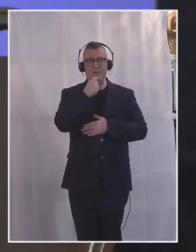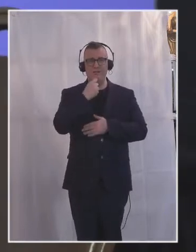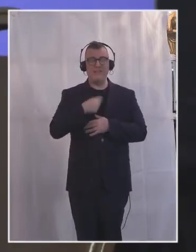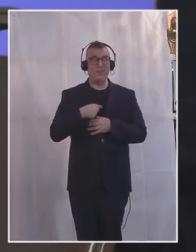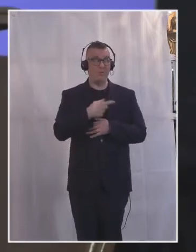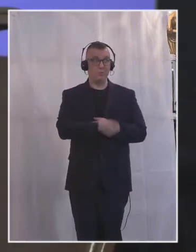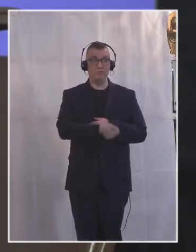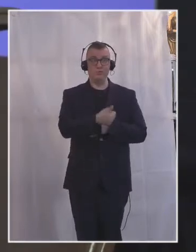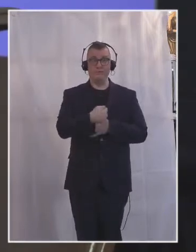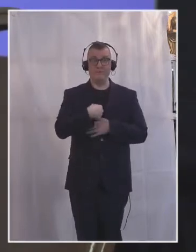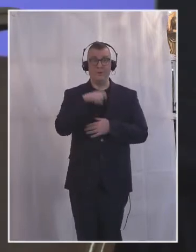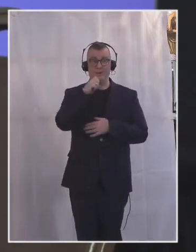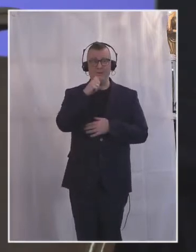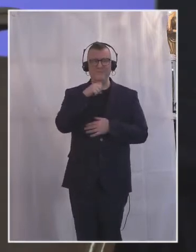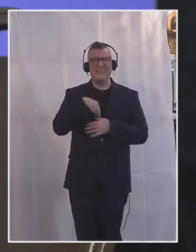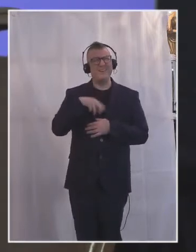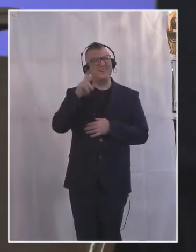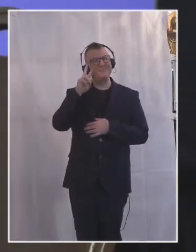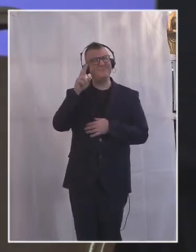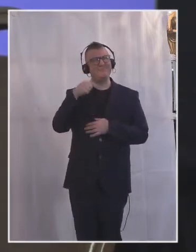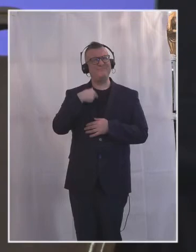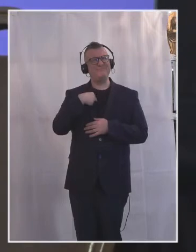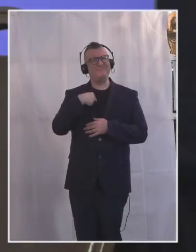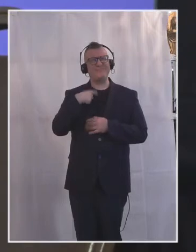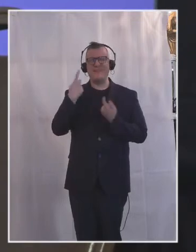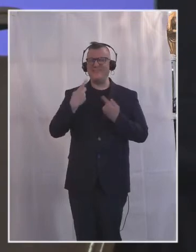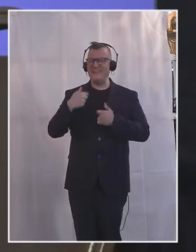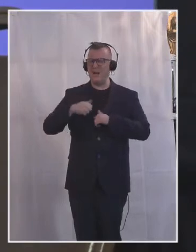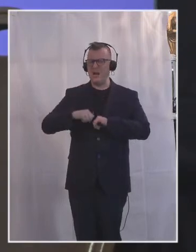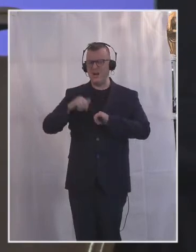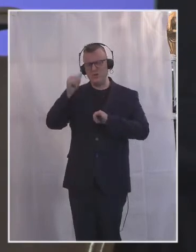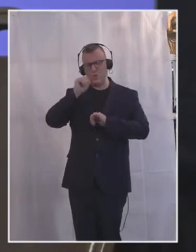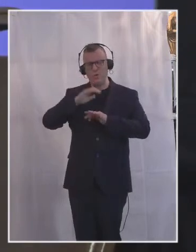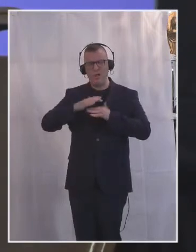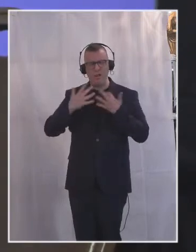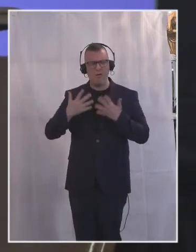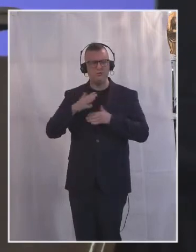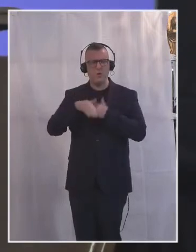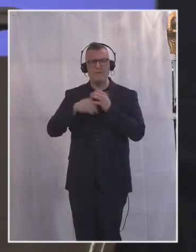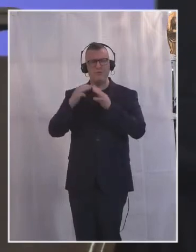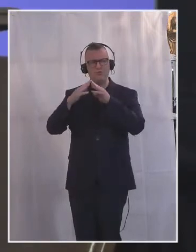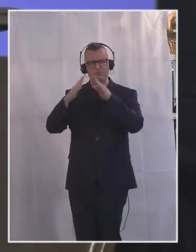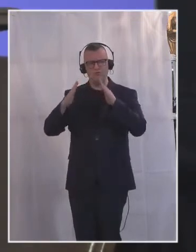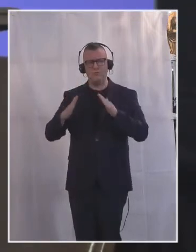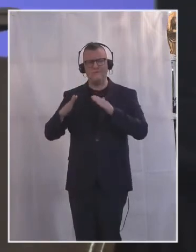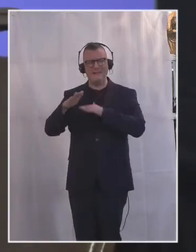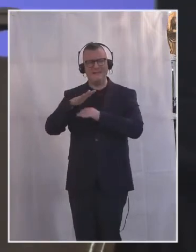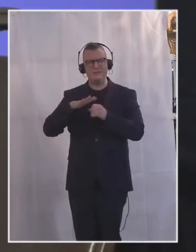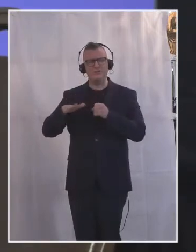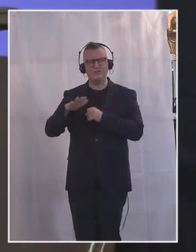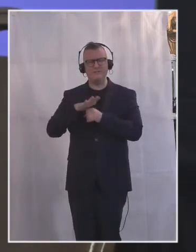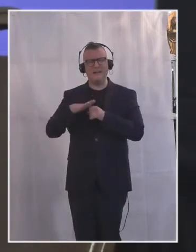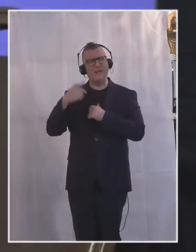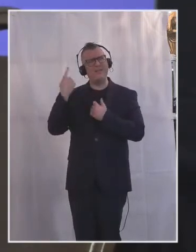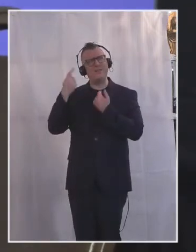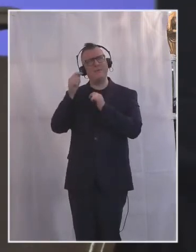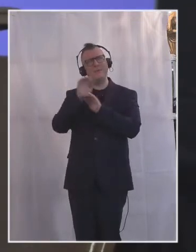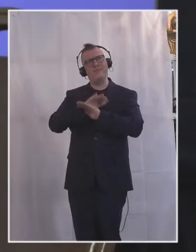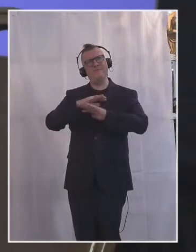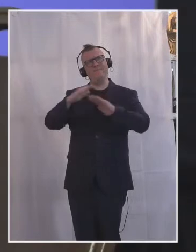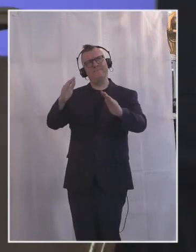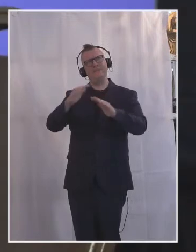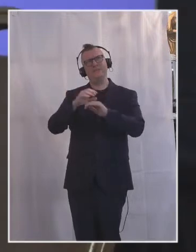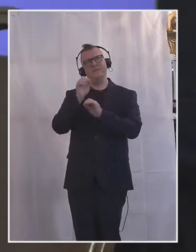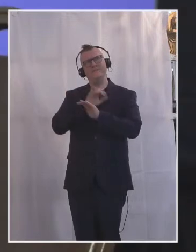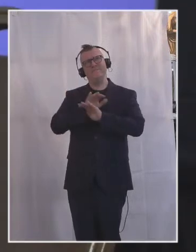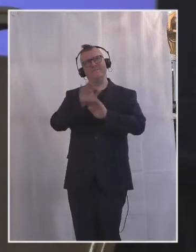And then I thought, I've learned an awful lot about this industry, and I had this vision of what the industry was going to look like in 5 to 10 years'